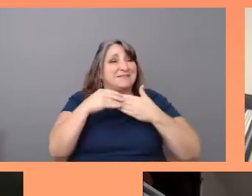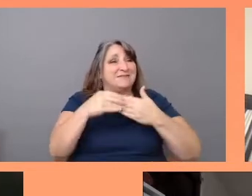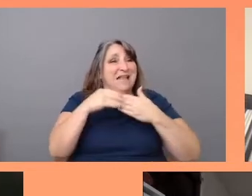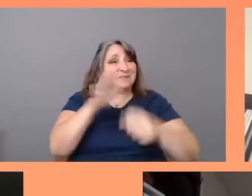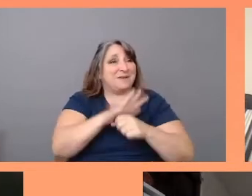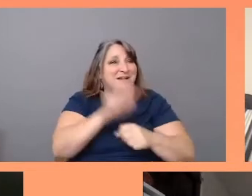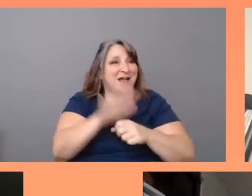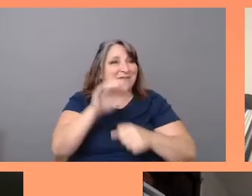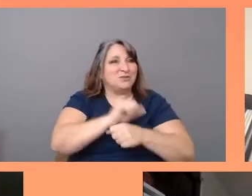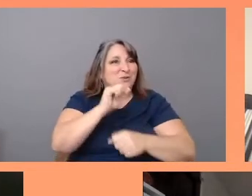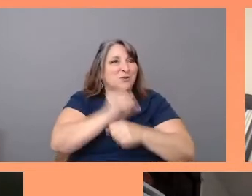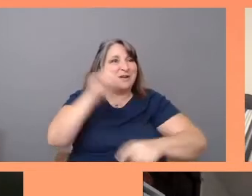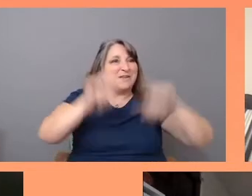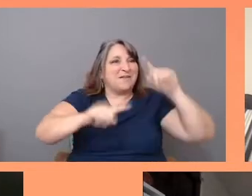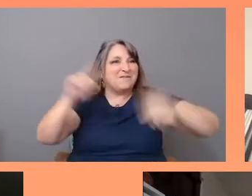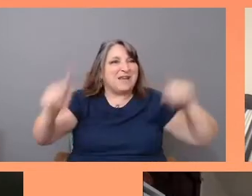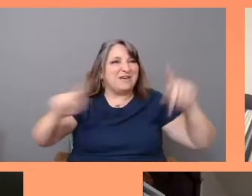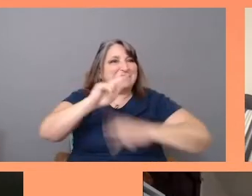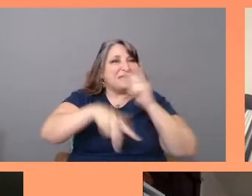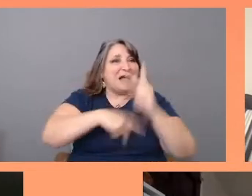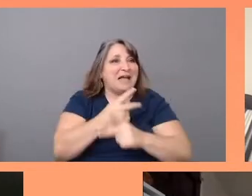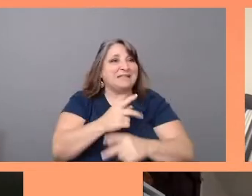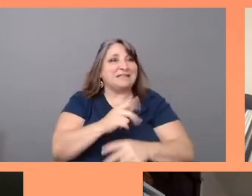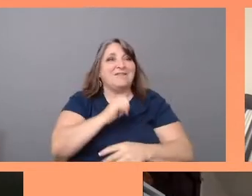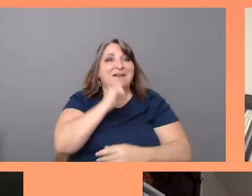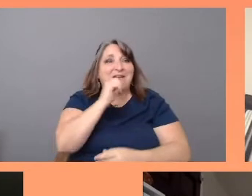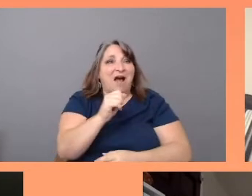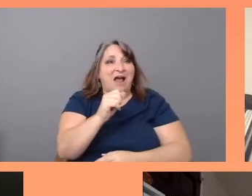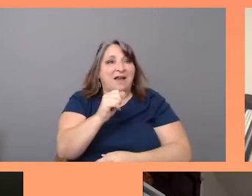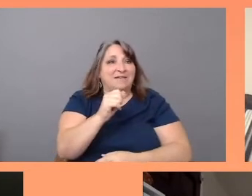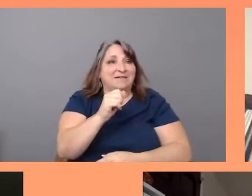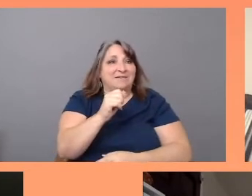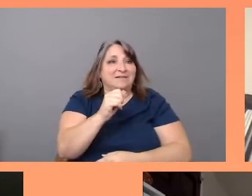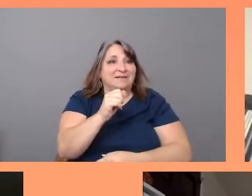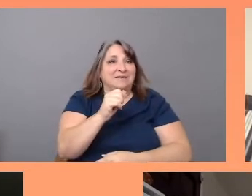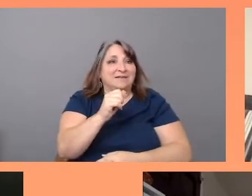the various kinds of nonfiction films that people are making: personal,